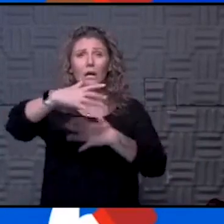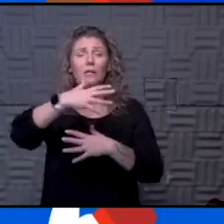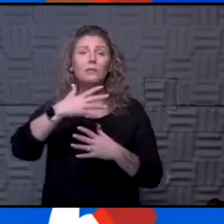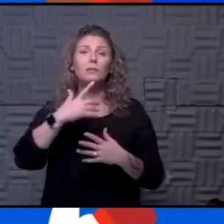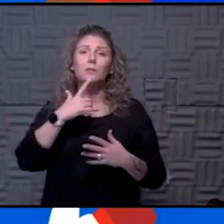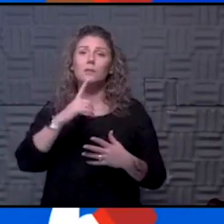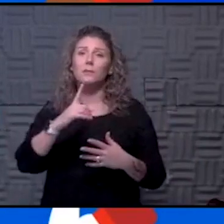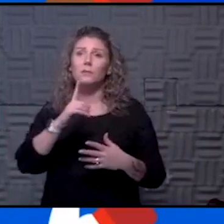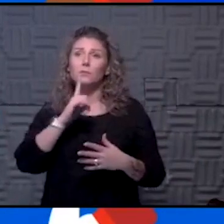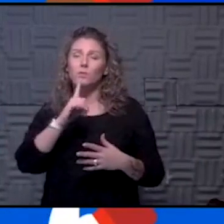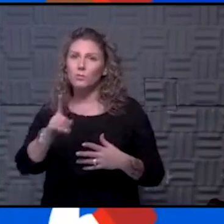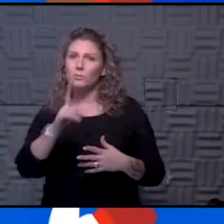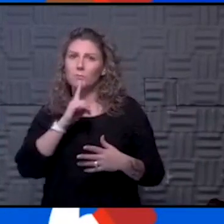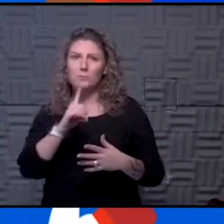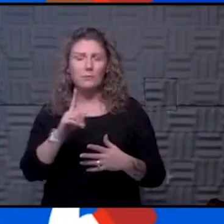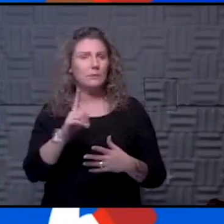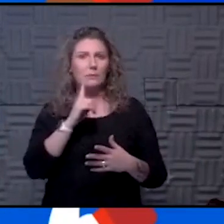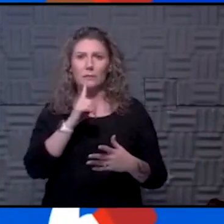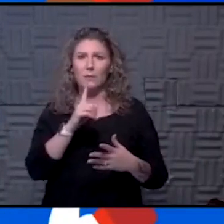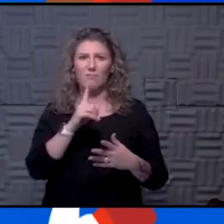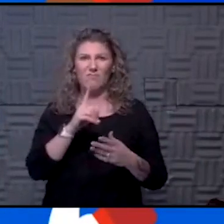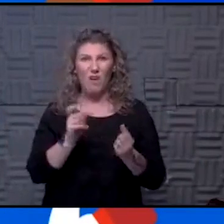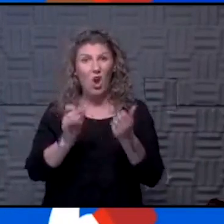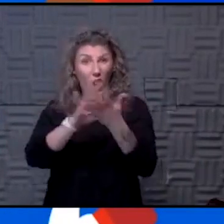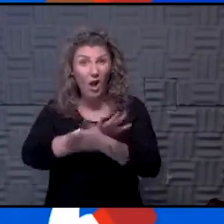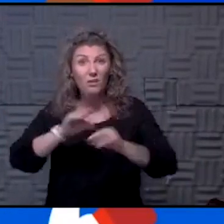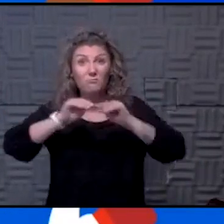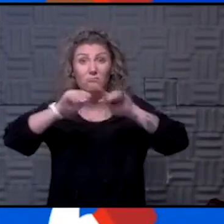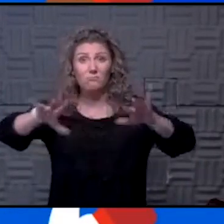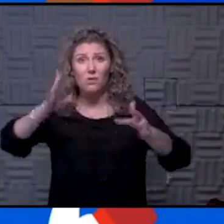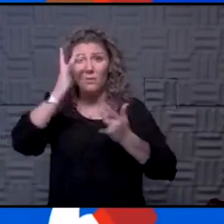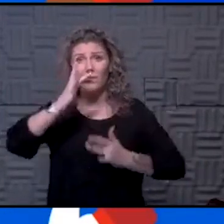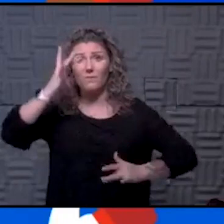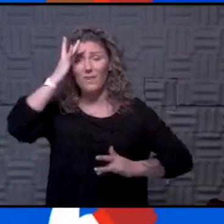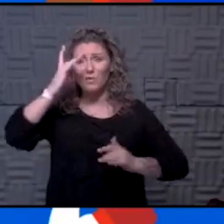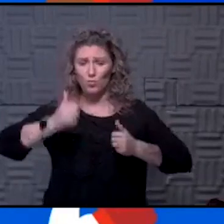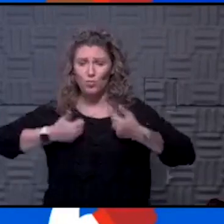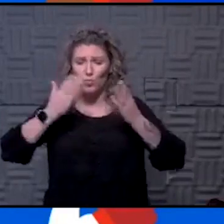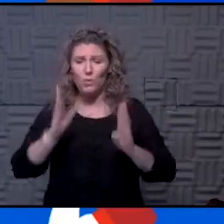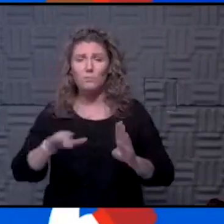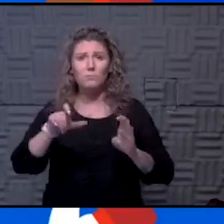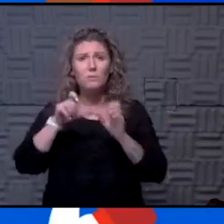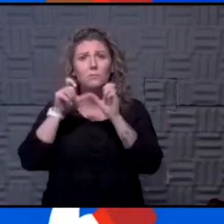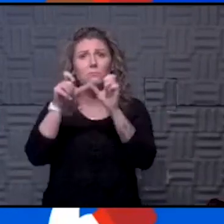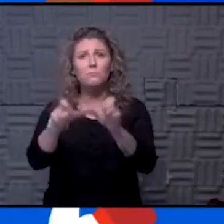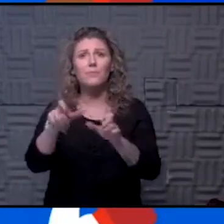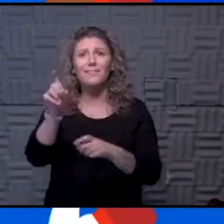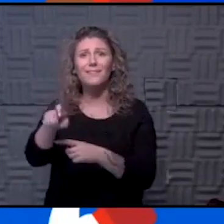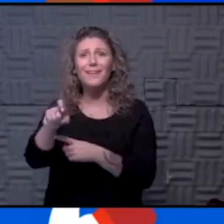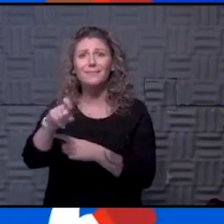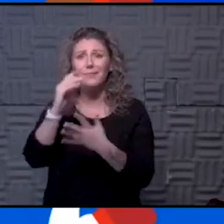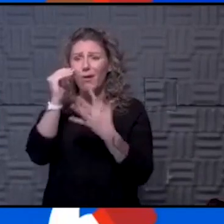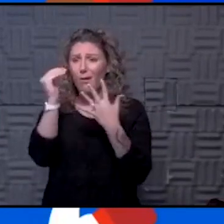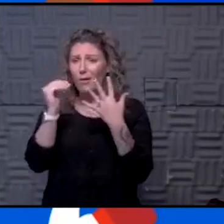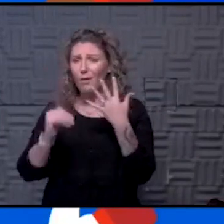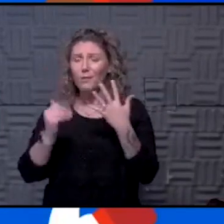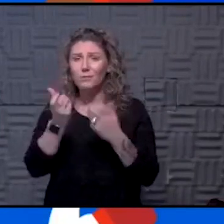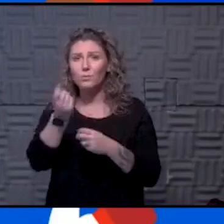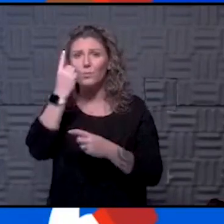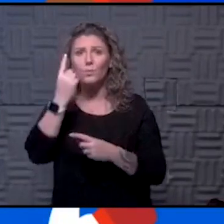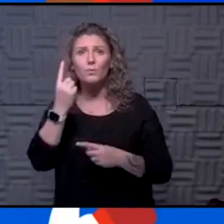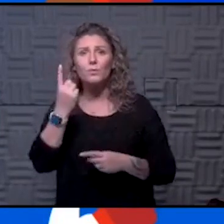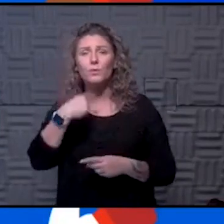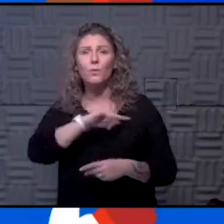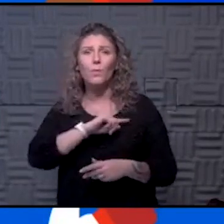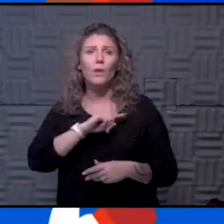very conducive to the spread of the virus. So our residents need to continue to take the necessary steps to understand that